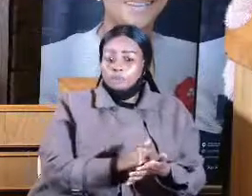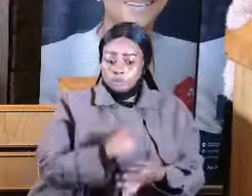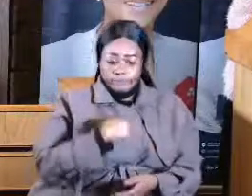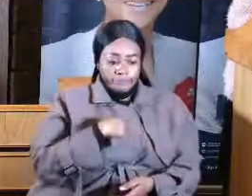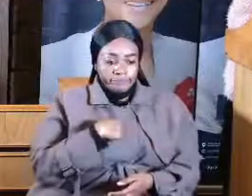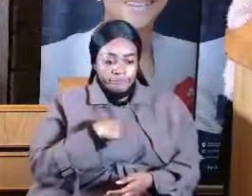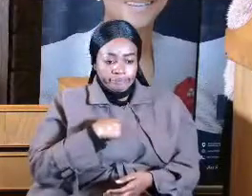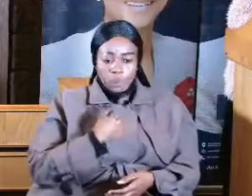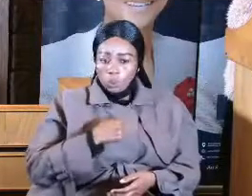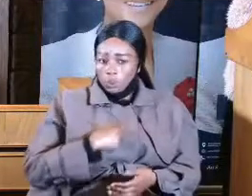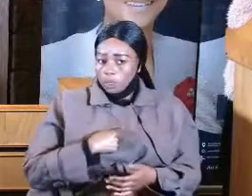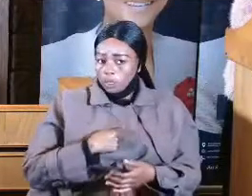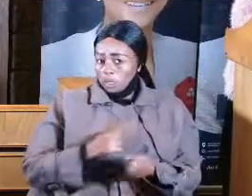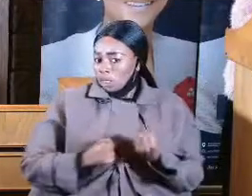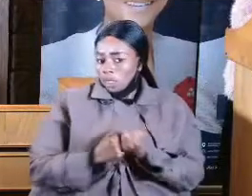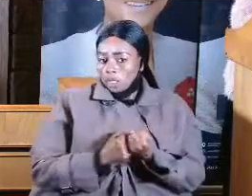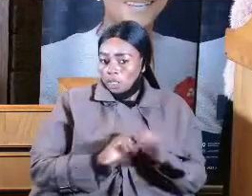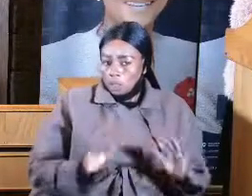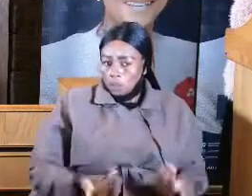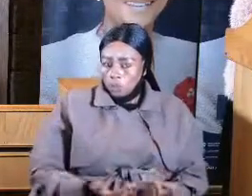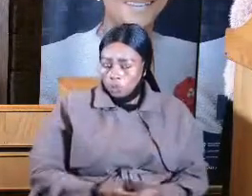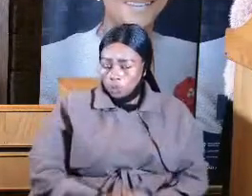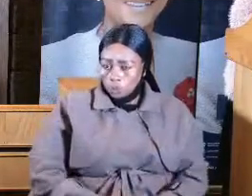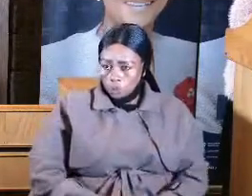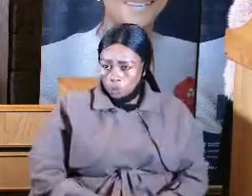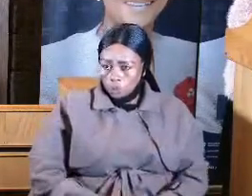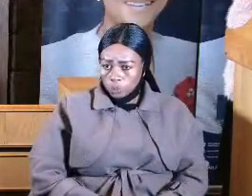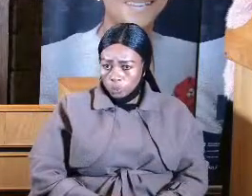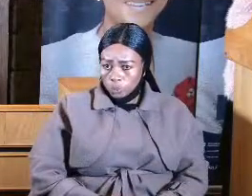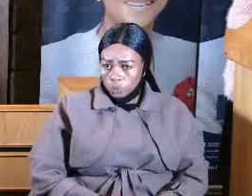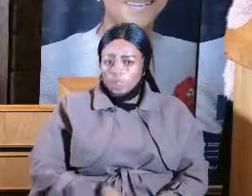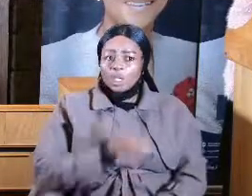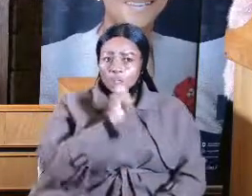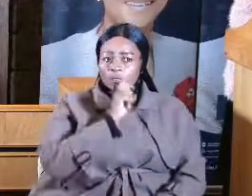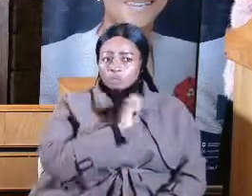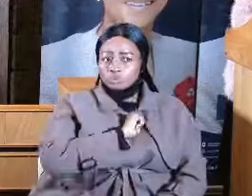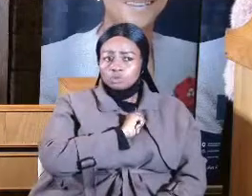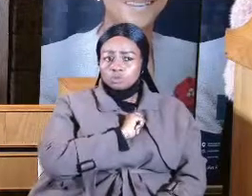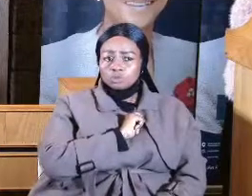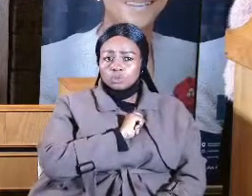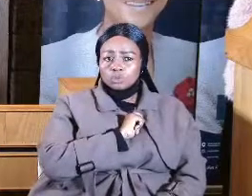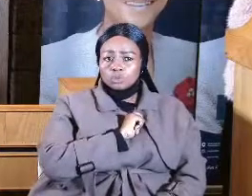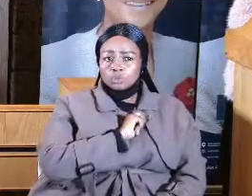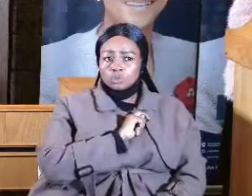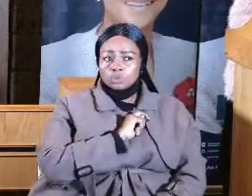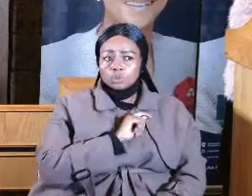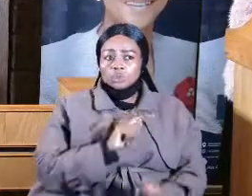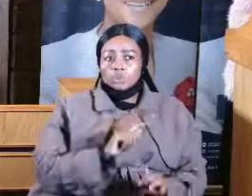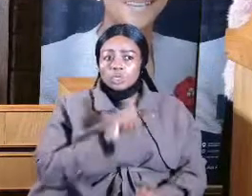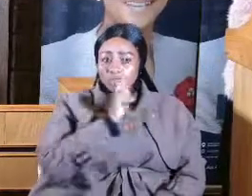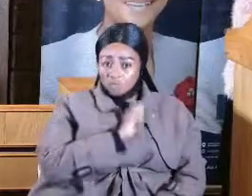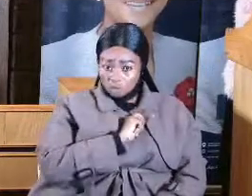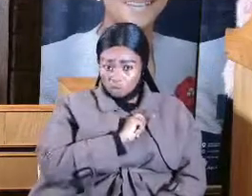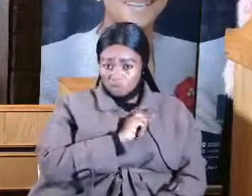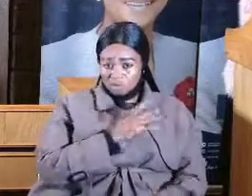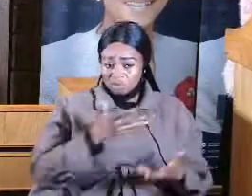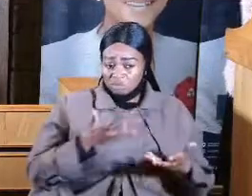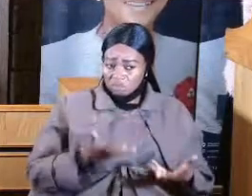can we help you? Which is true and which is a reality, it's a truth.